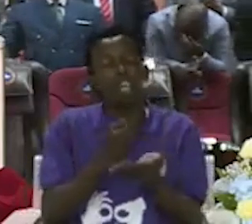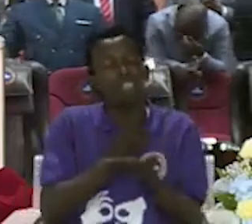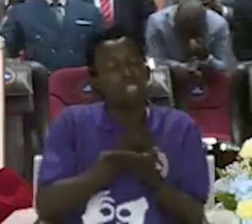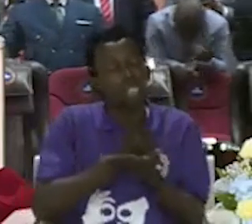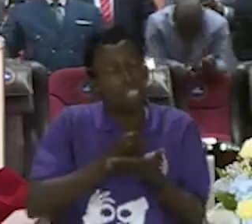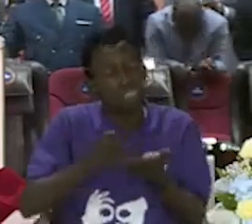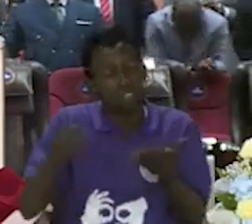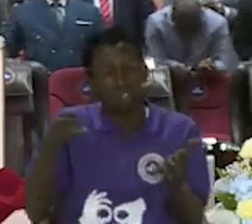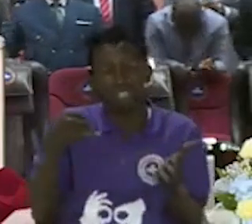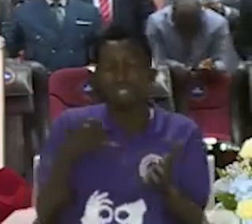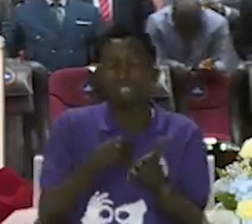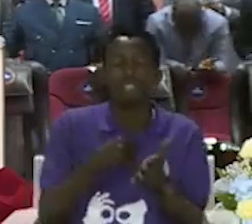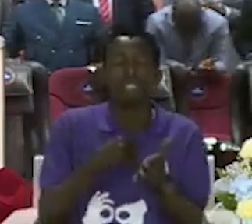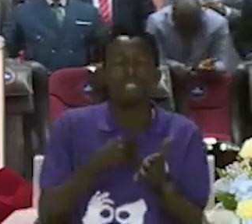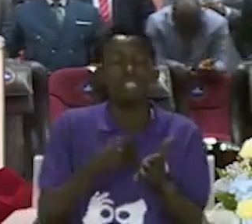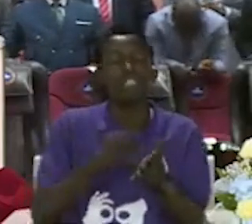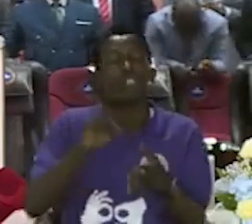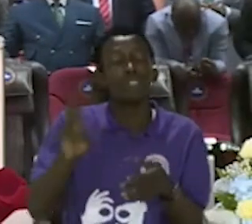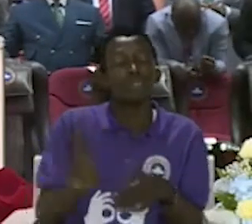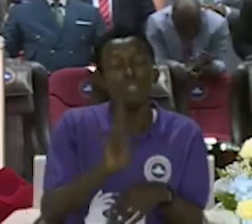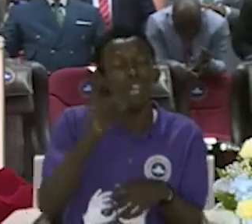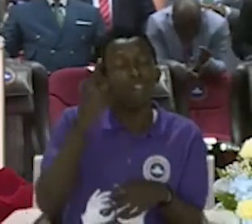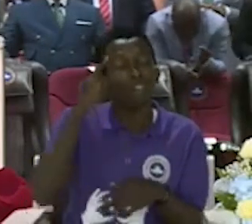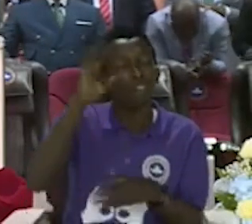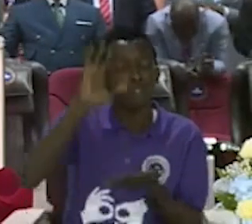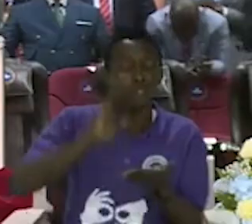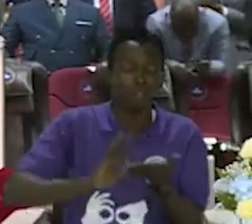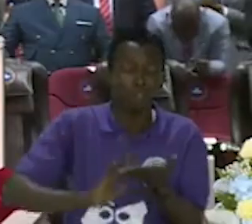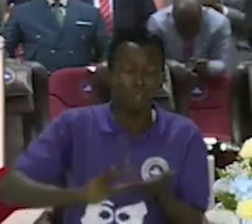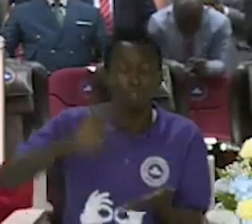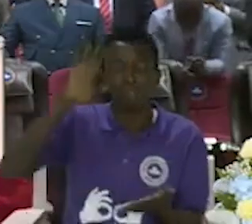Sanctify it. Use it for your glory.